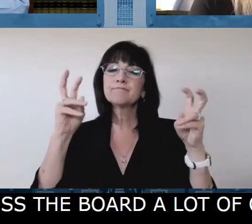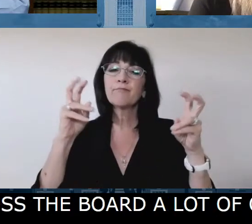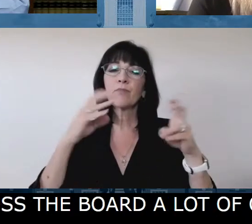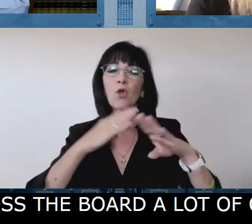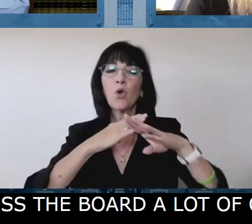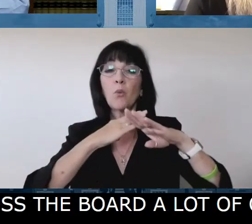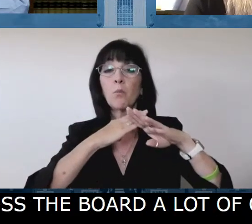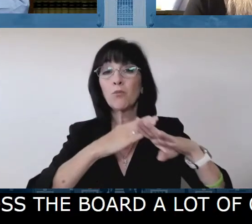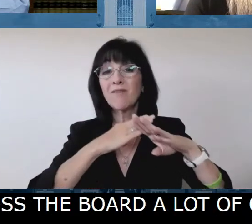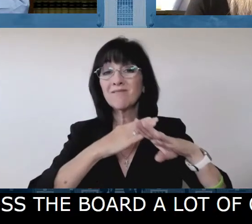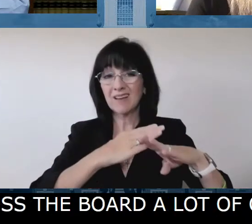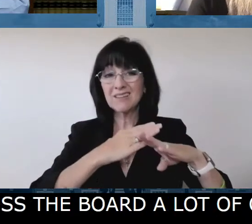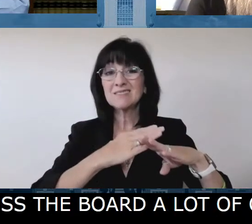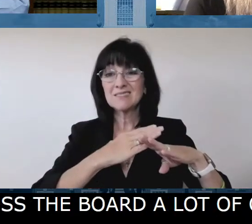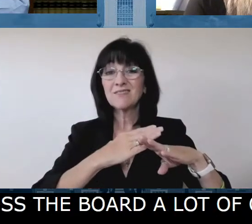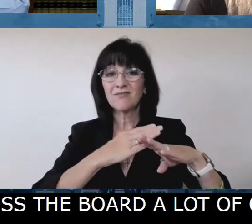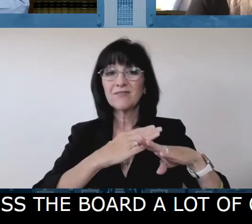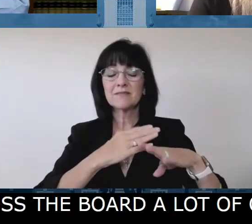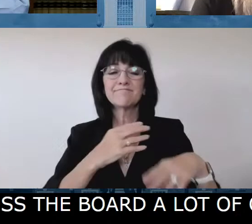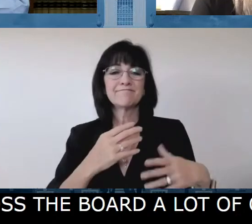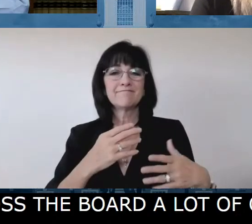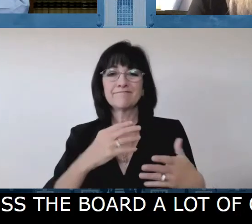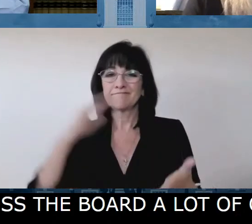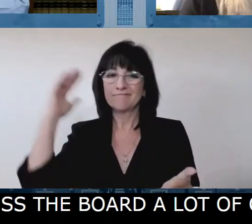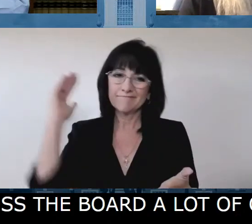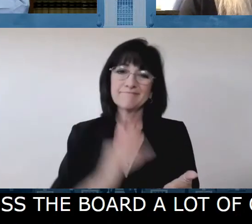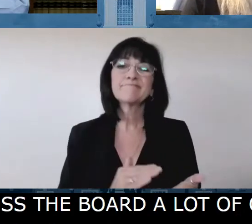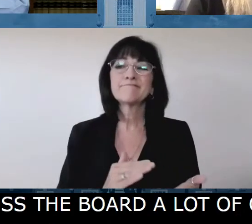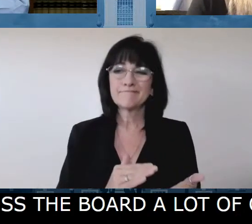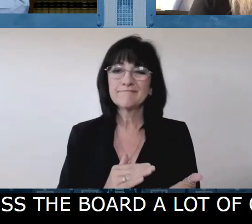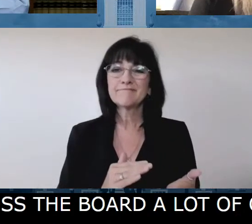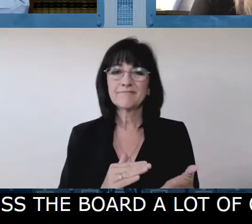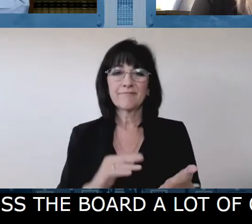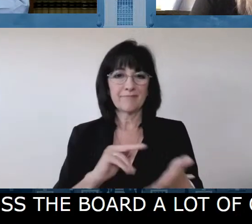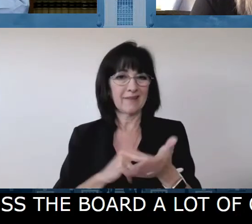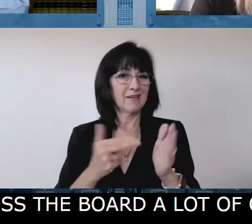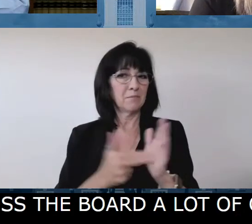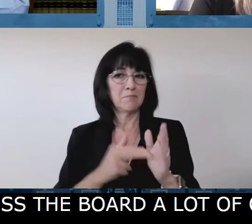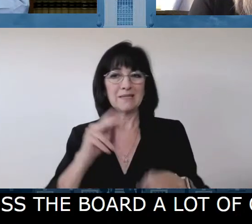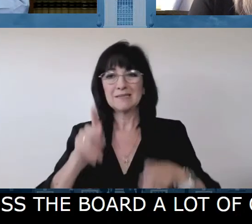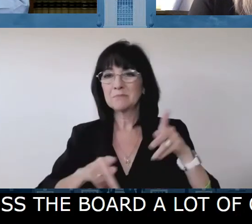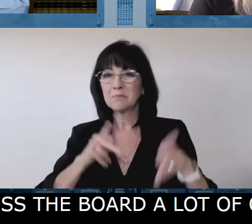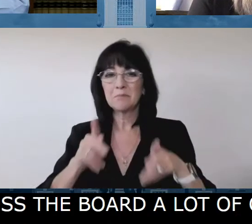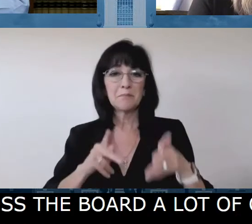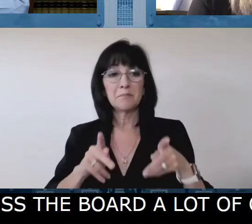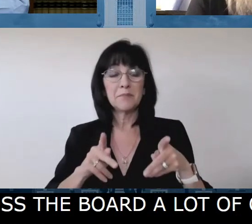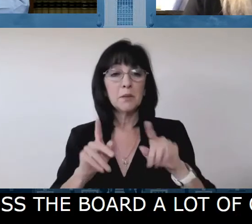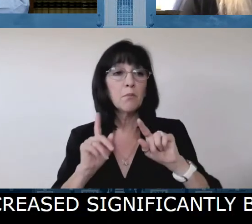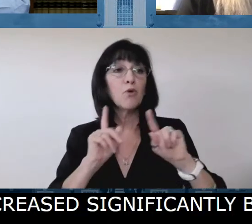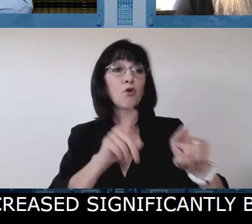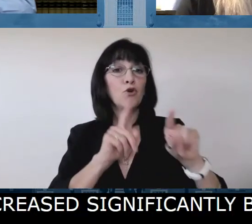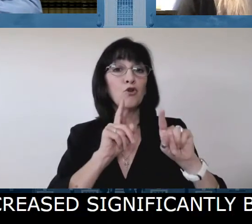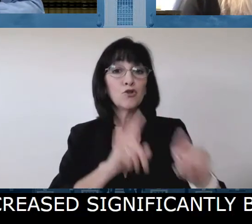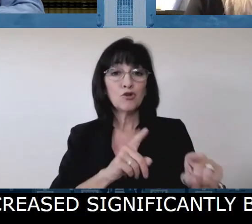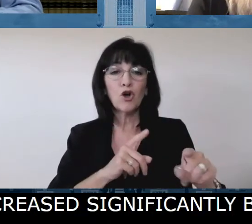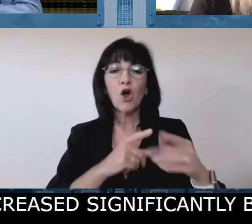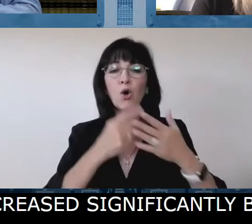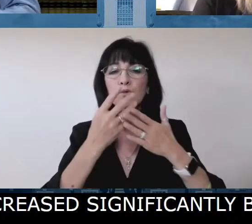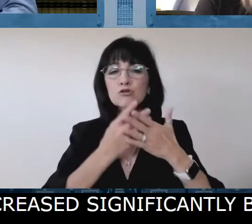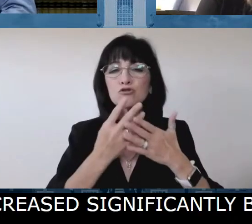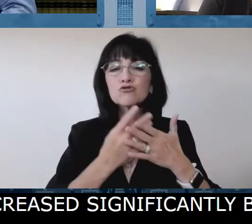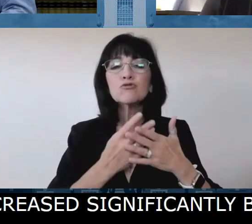have decreased significantly, but we certainly have a concern